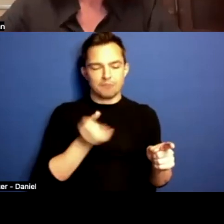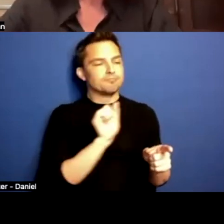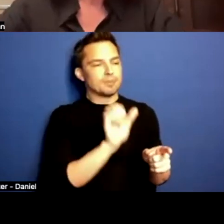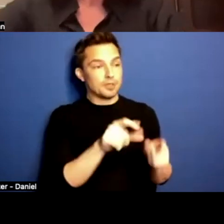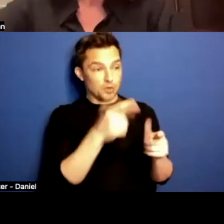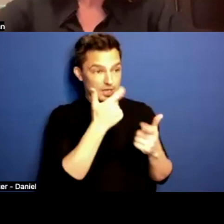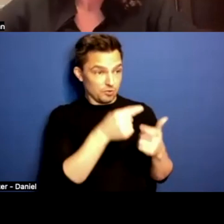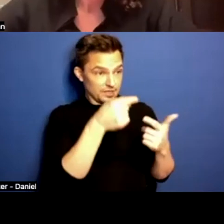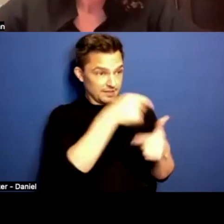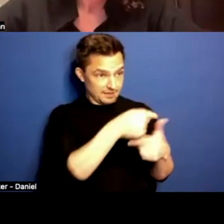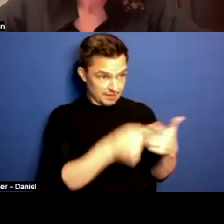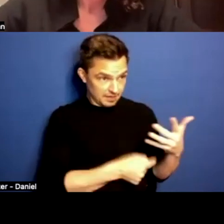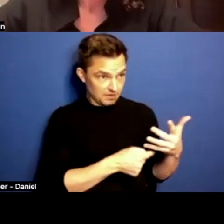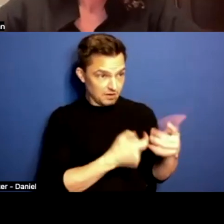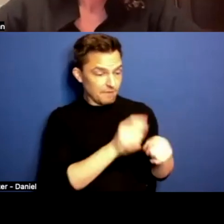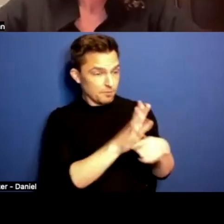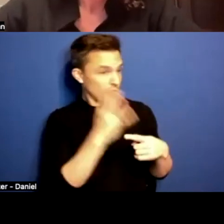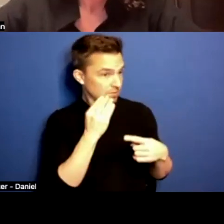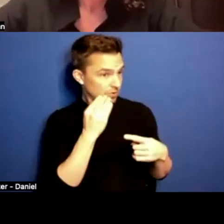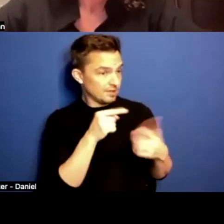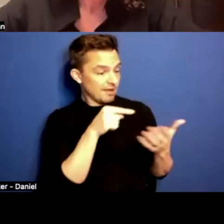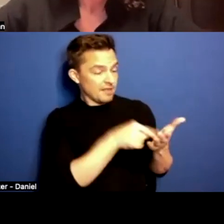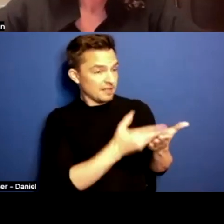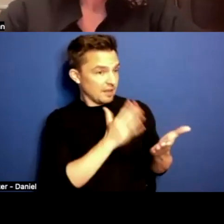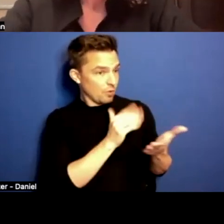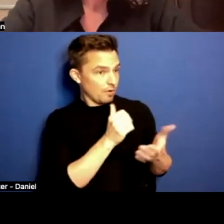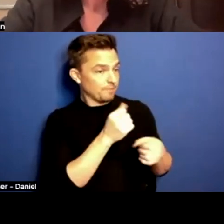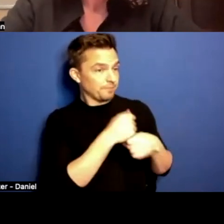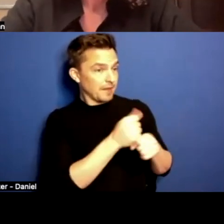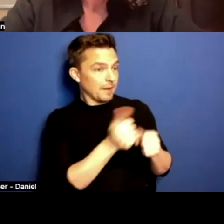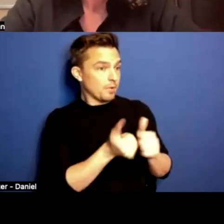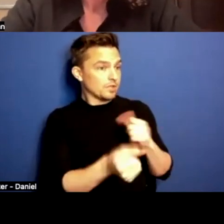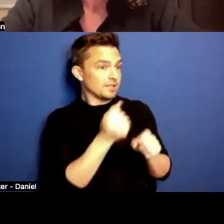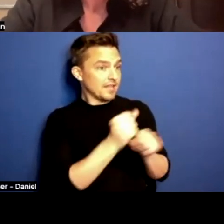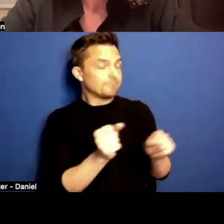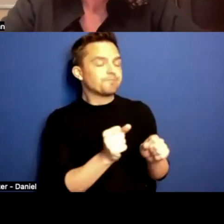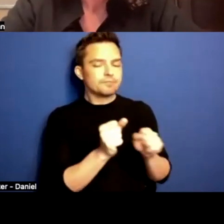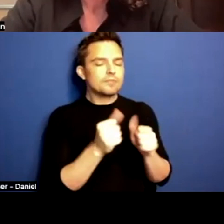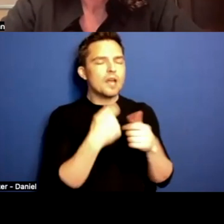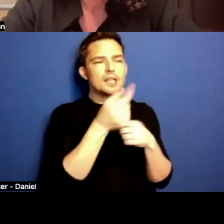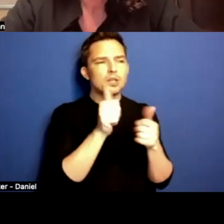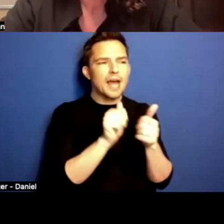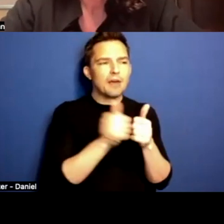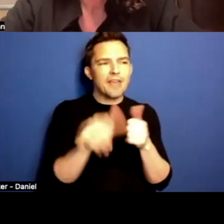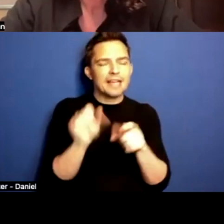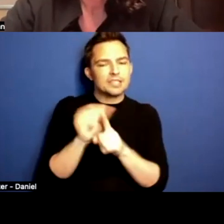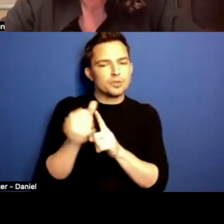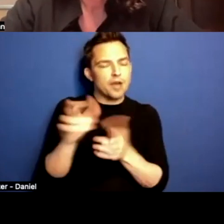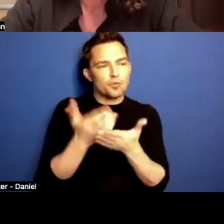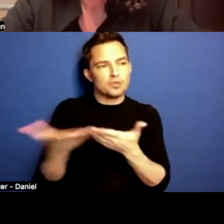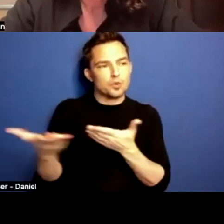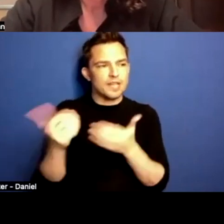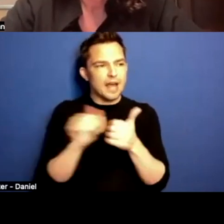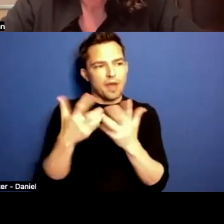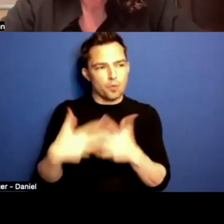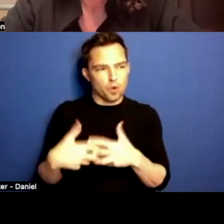this from your experience. This is the thing that's going to make you most safe. Let me tell you what I know about how that particular resource works, and